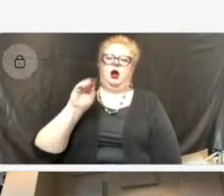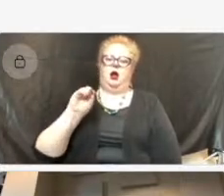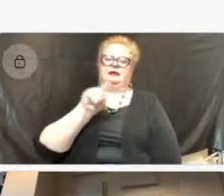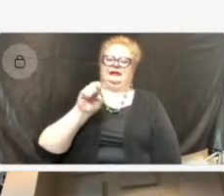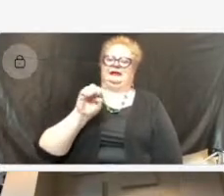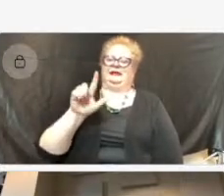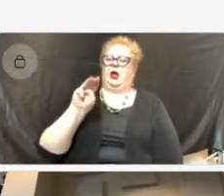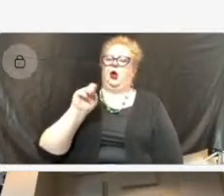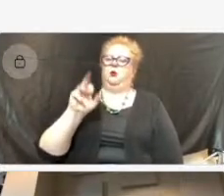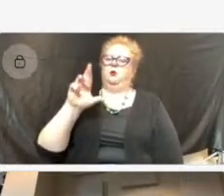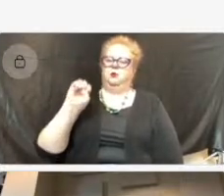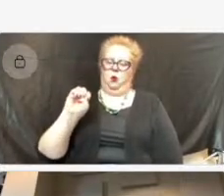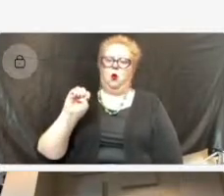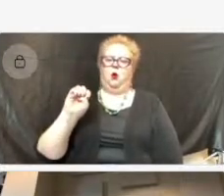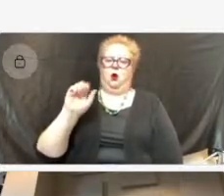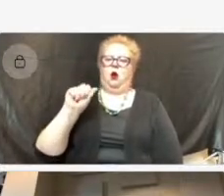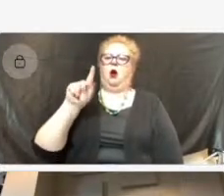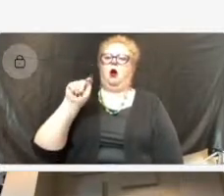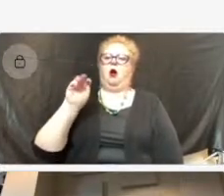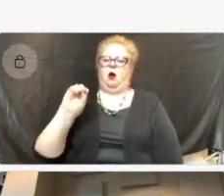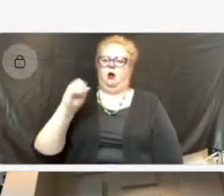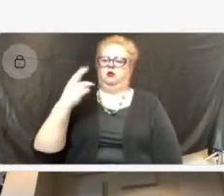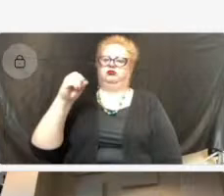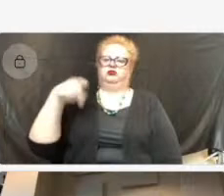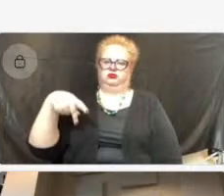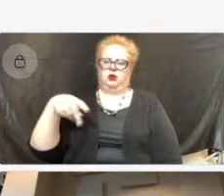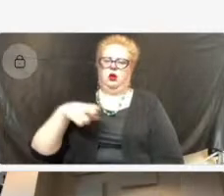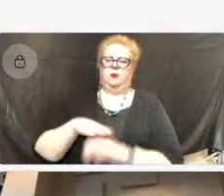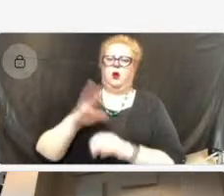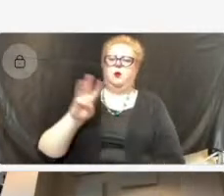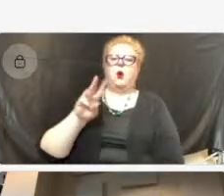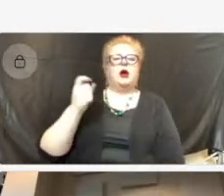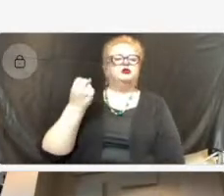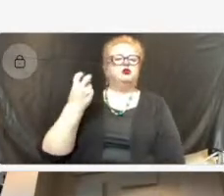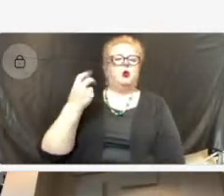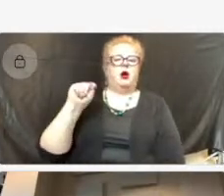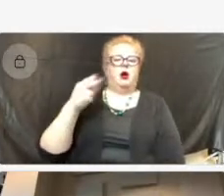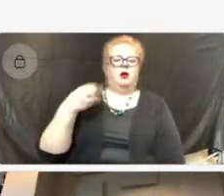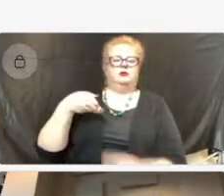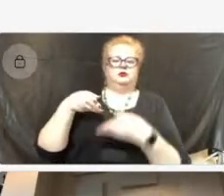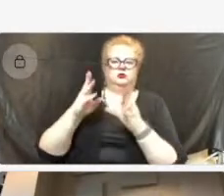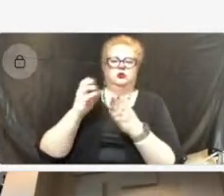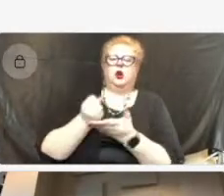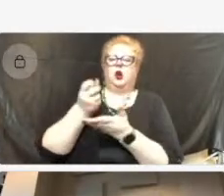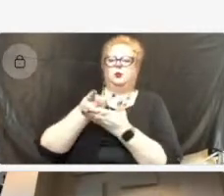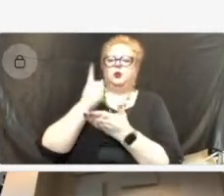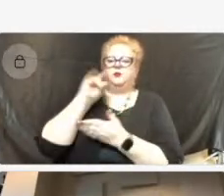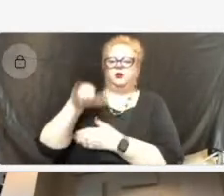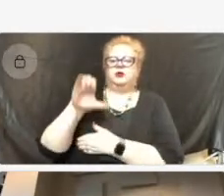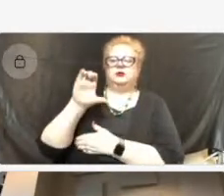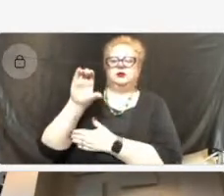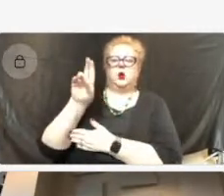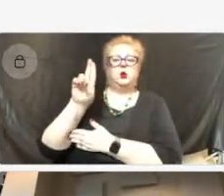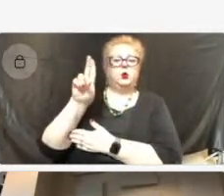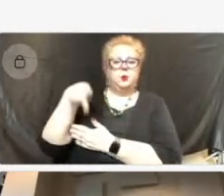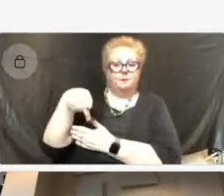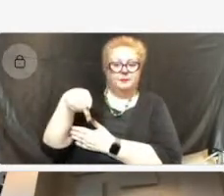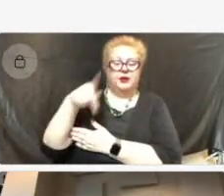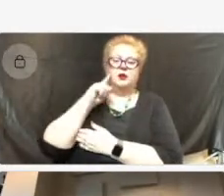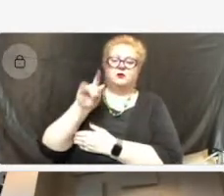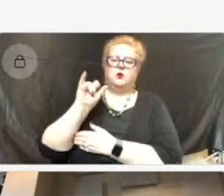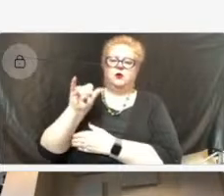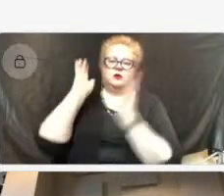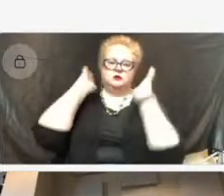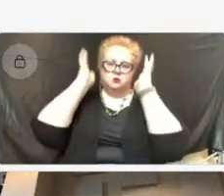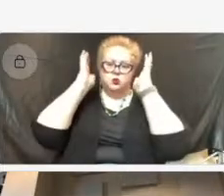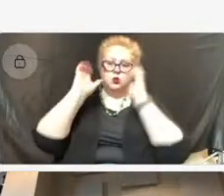permit, 6705 West 12th Street. Staff recommends approval of the requested CUP to allow a barber beauty shop